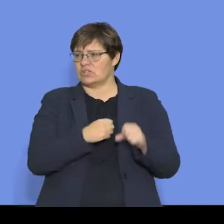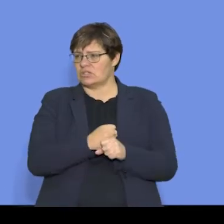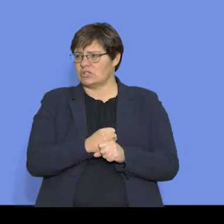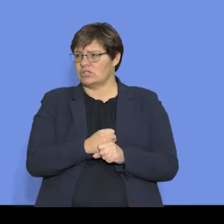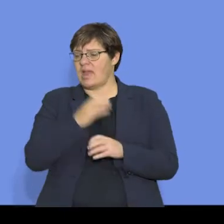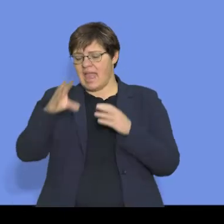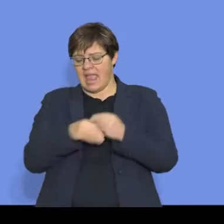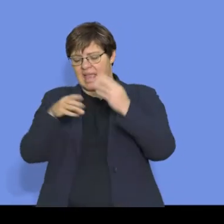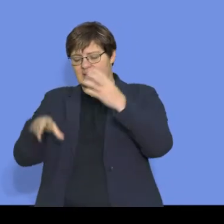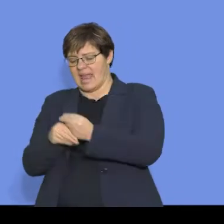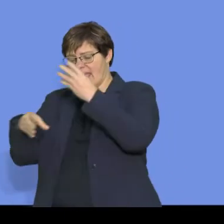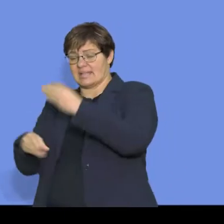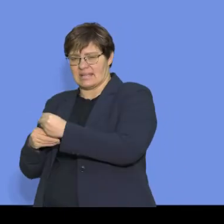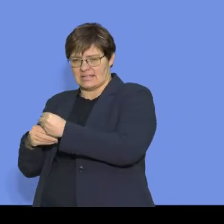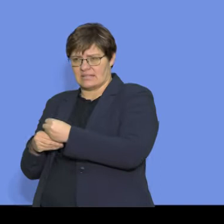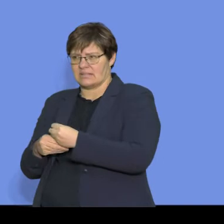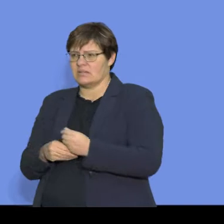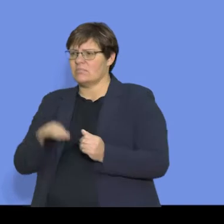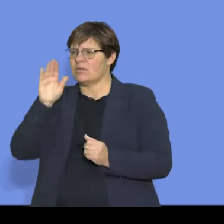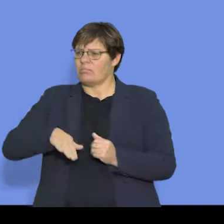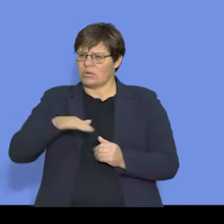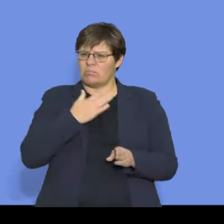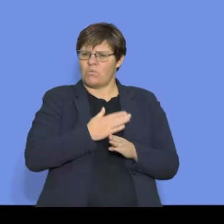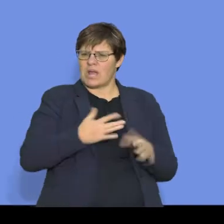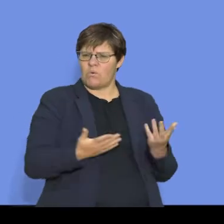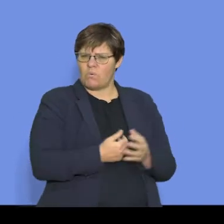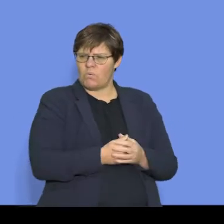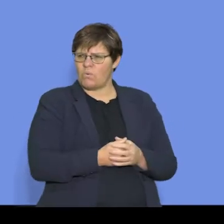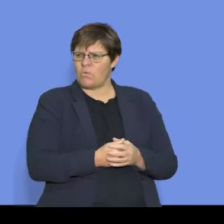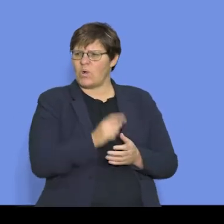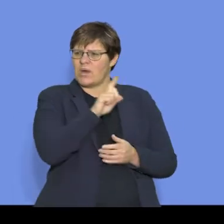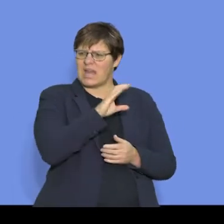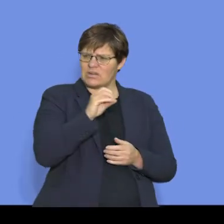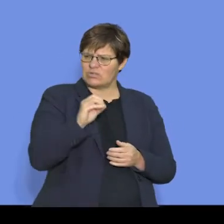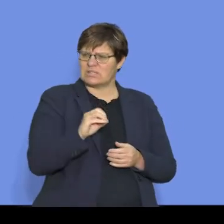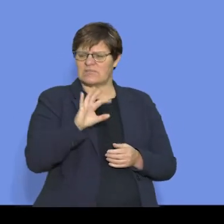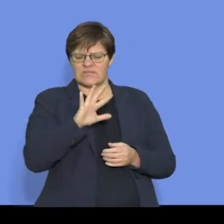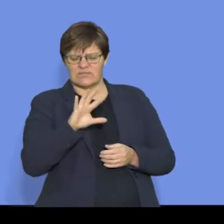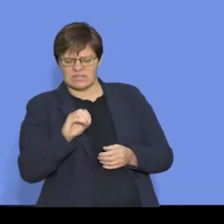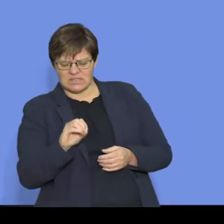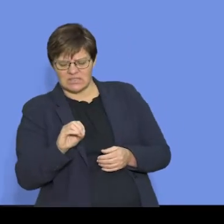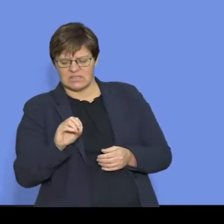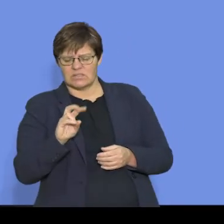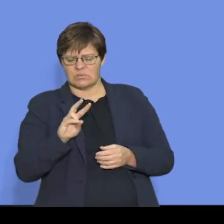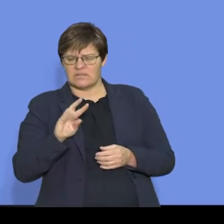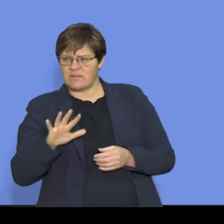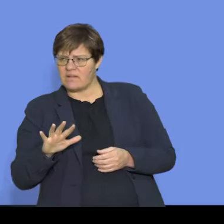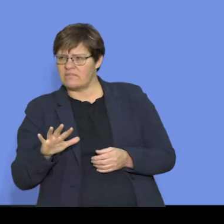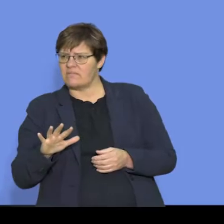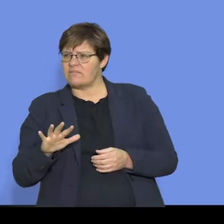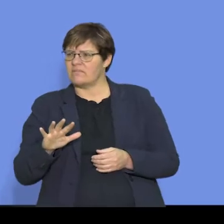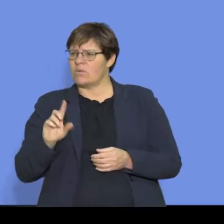5,730 years every time. But how does the bottom one work? 100,